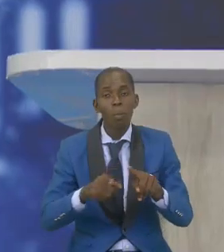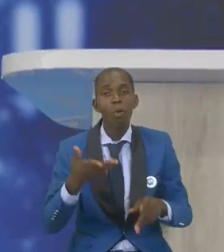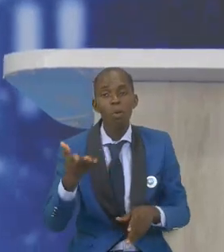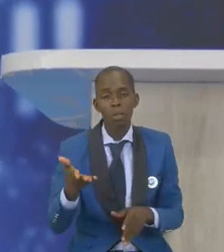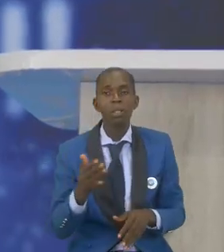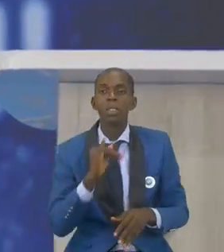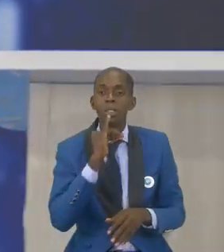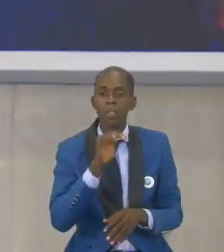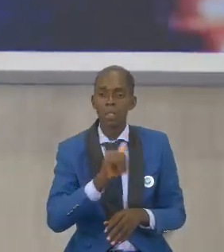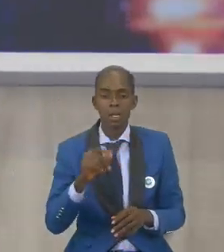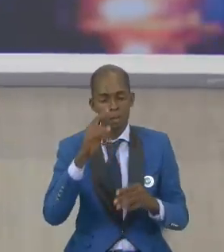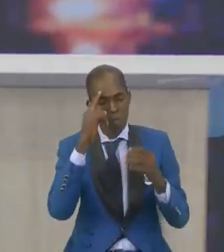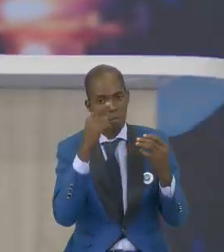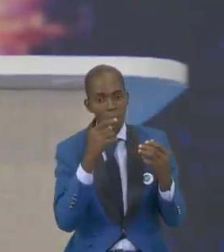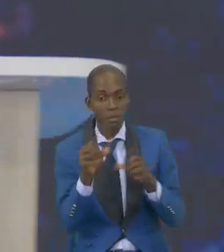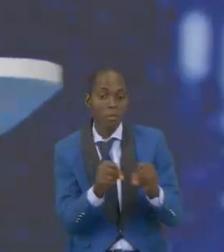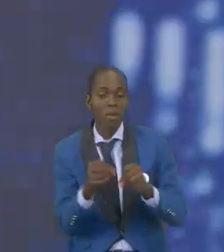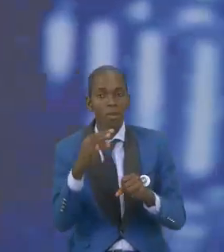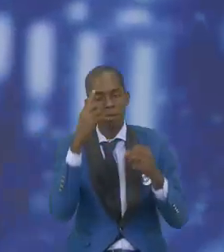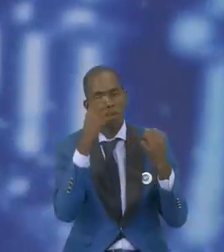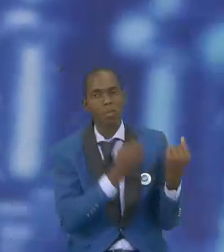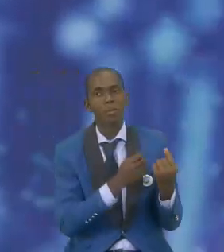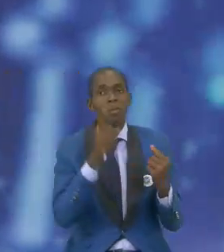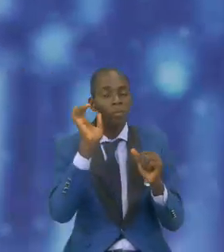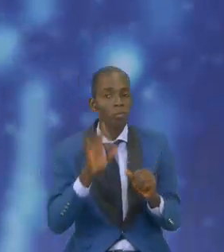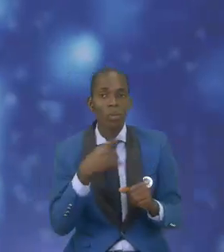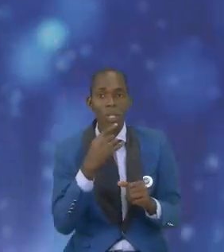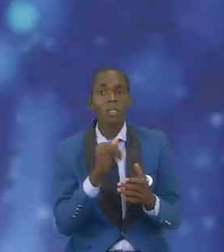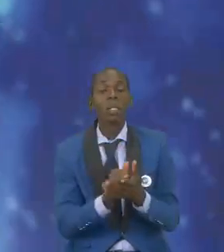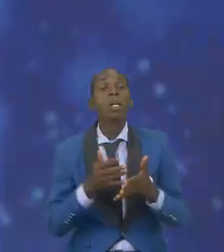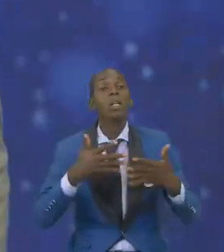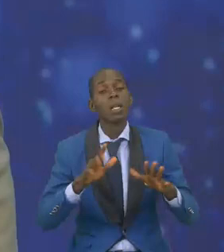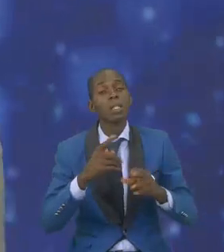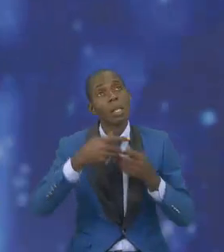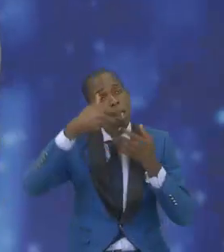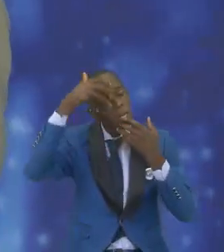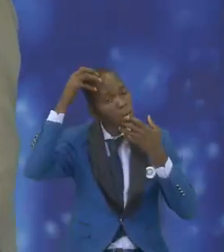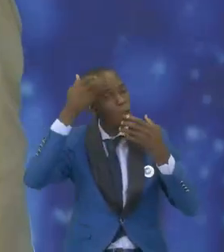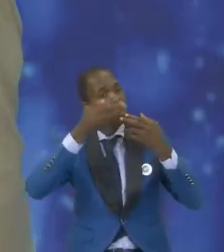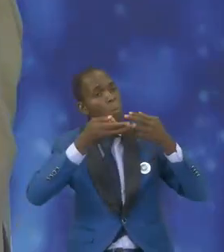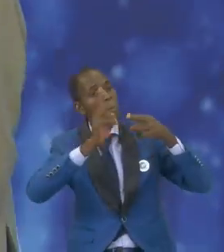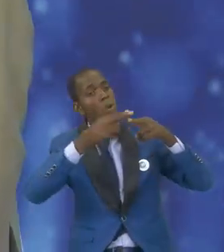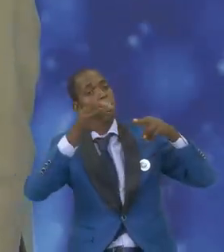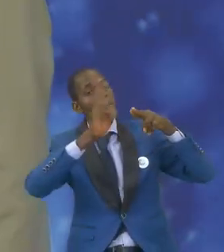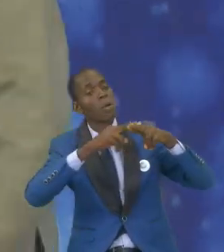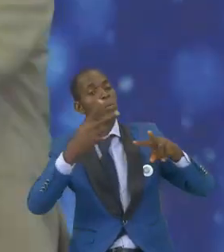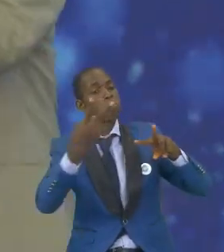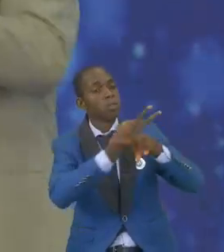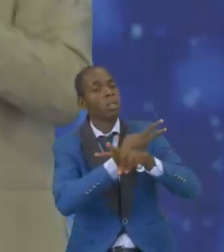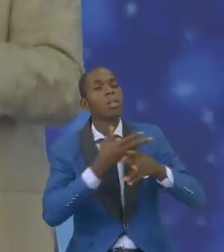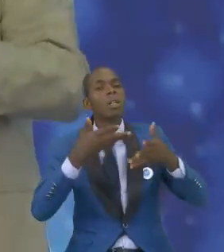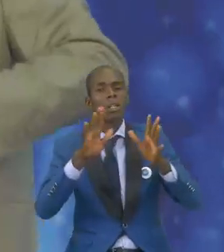you say, let the lions multiply and let the decrees be